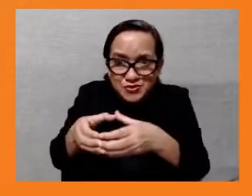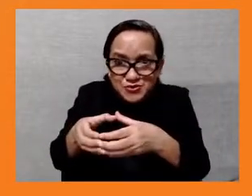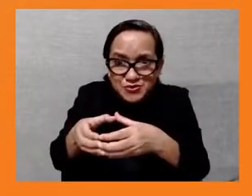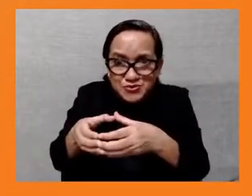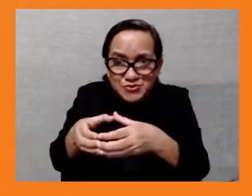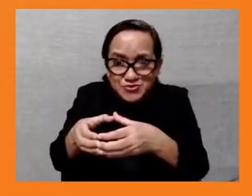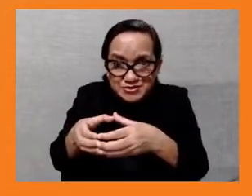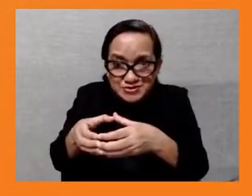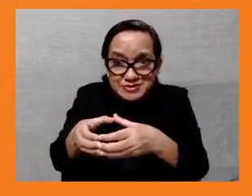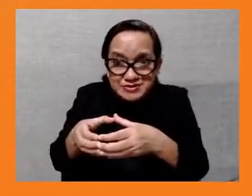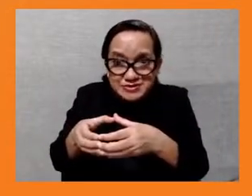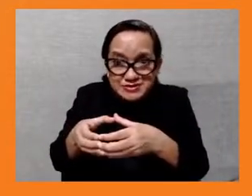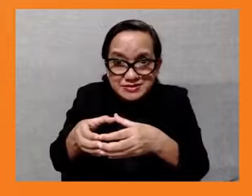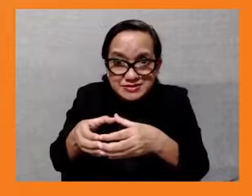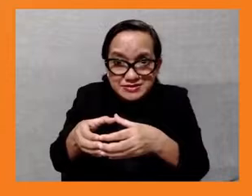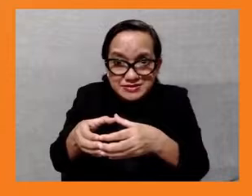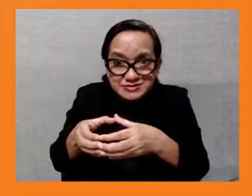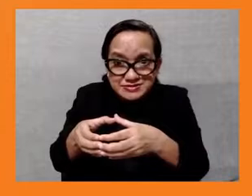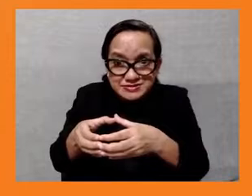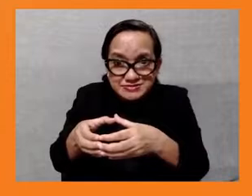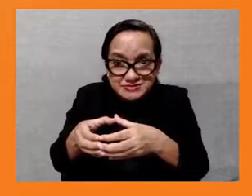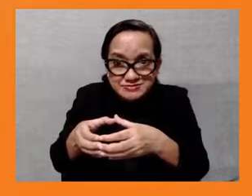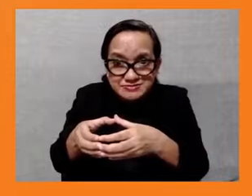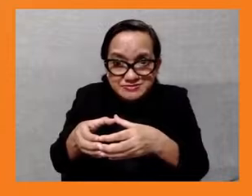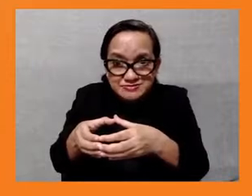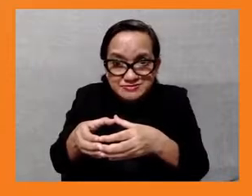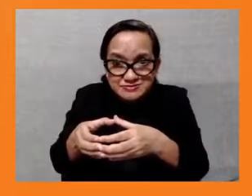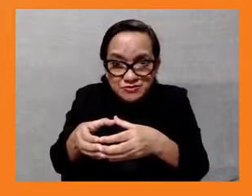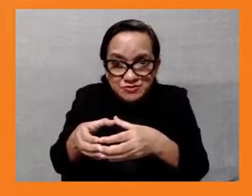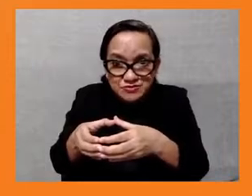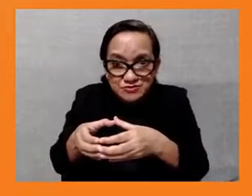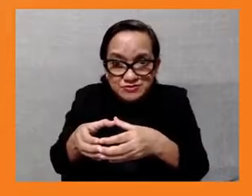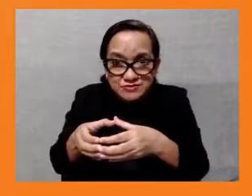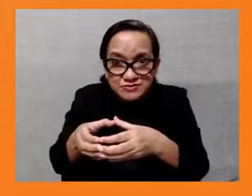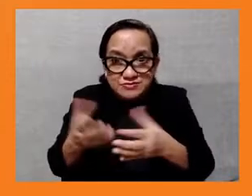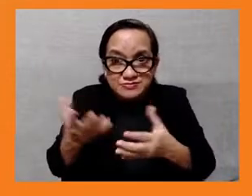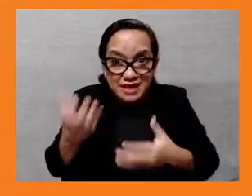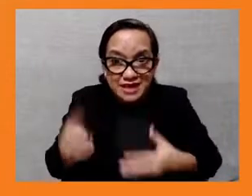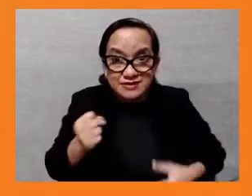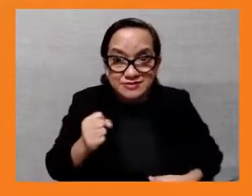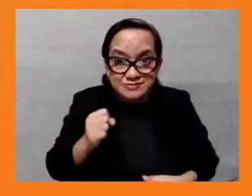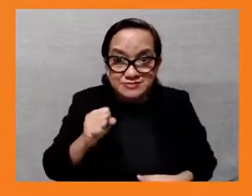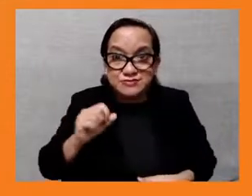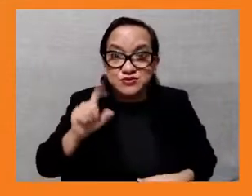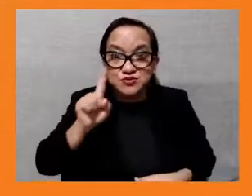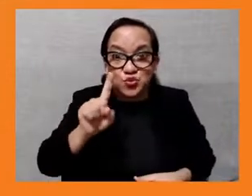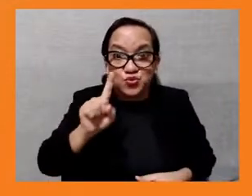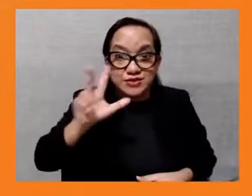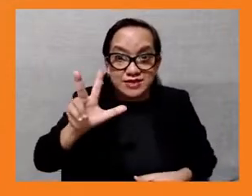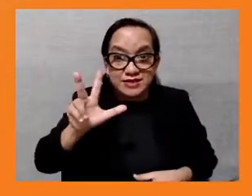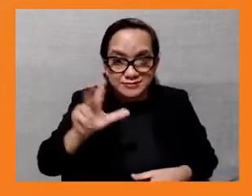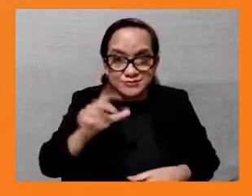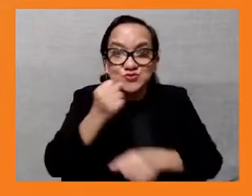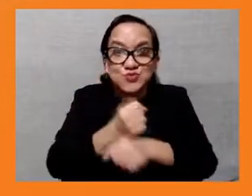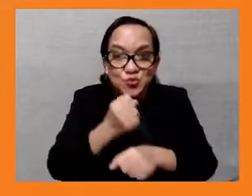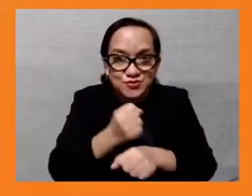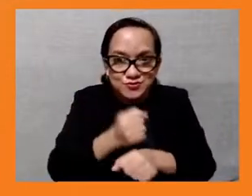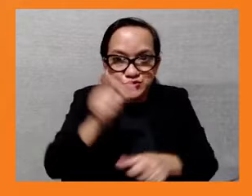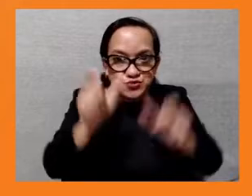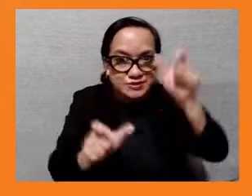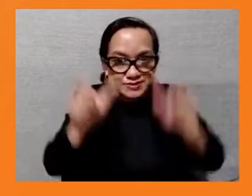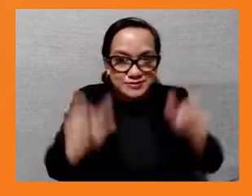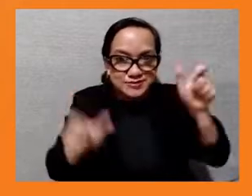but it has not talked about the free prior informed consent, which is compiled by the Tanaho Hydropower Limited, OSPF, or